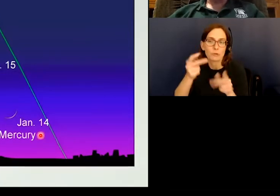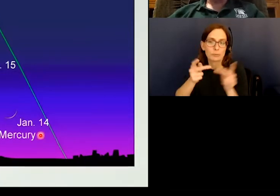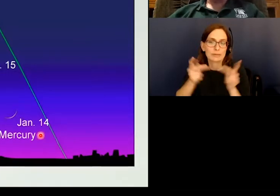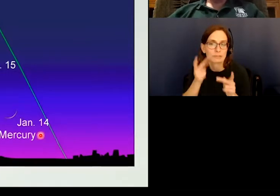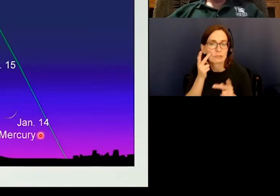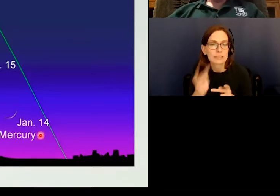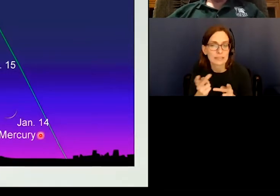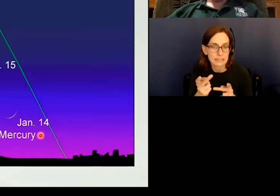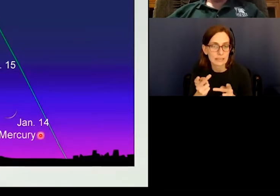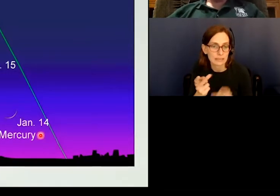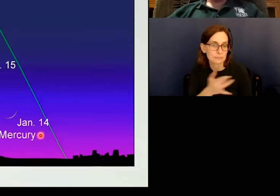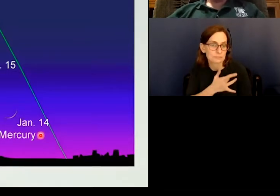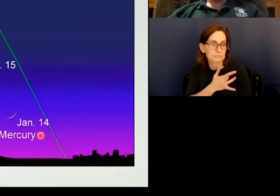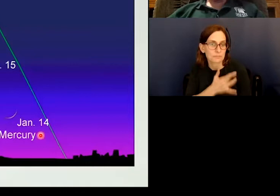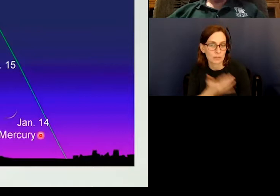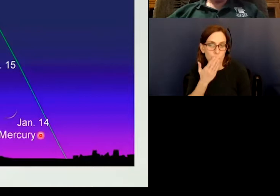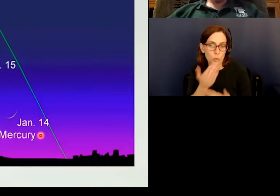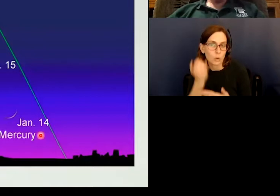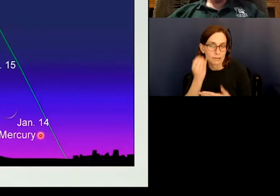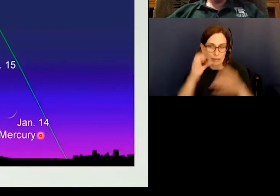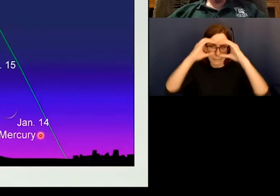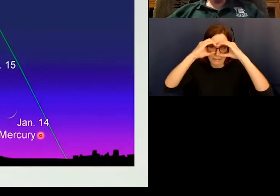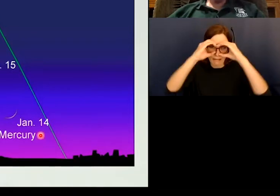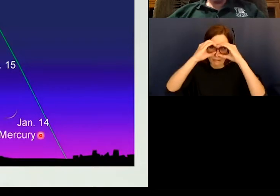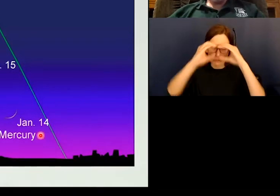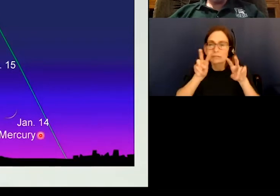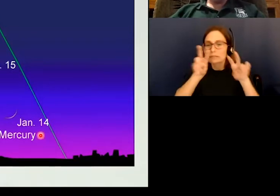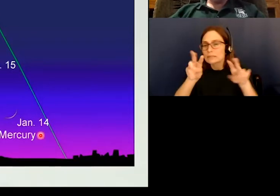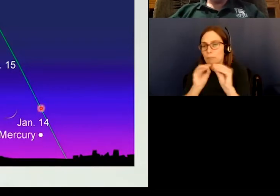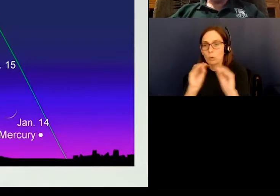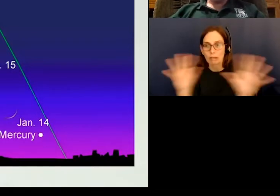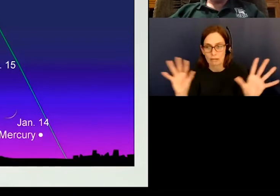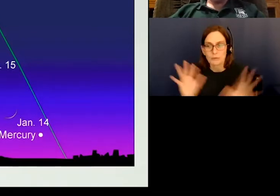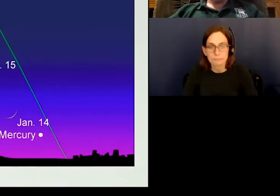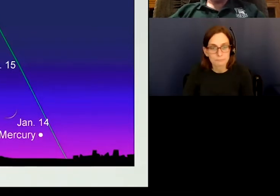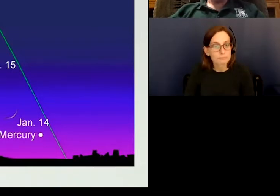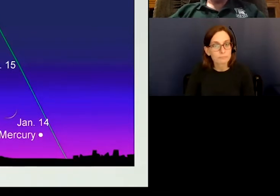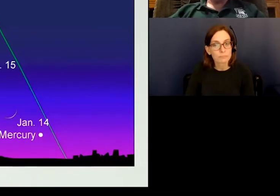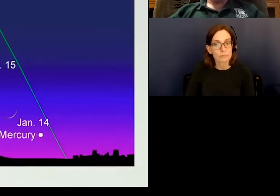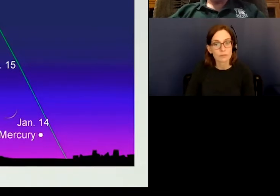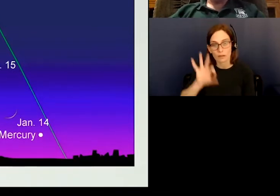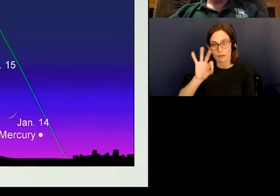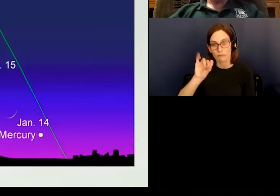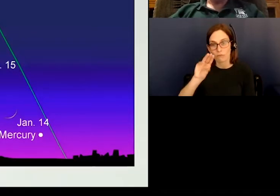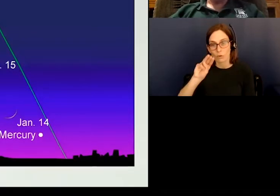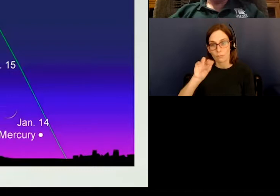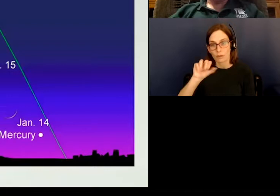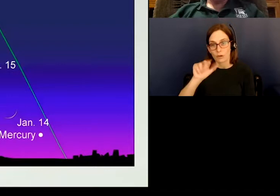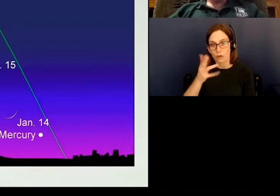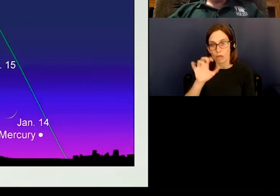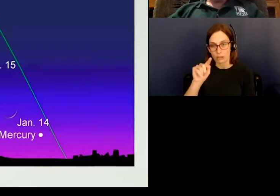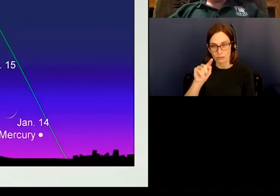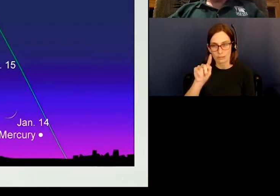good idea to grab a pair of binoculars. And you notice our friend Fomalhaut, which is a star I've mentioned in the